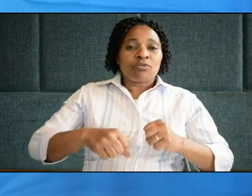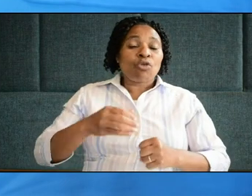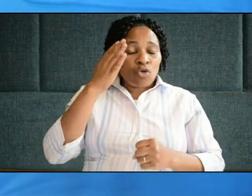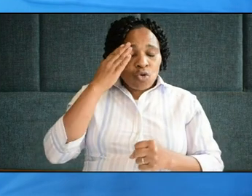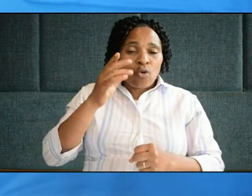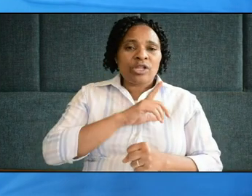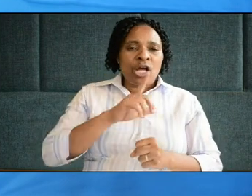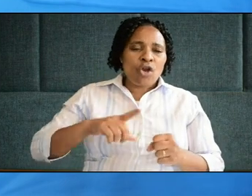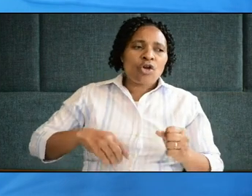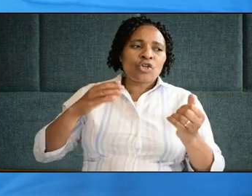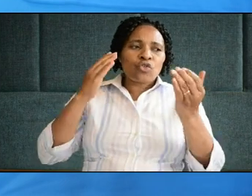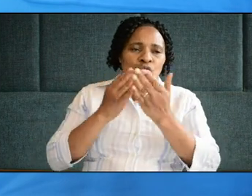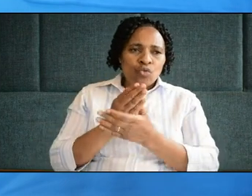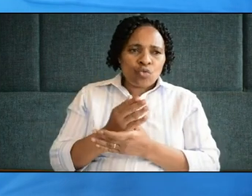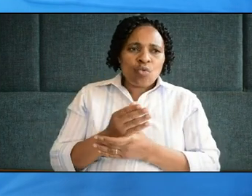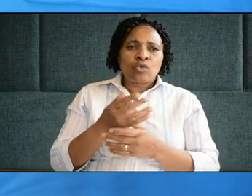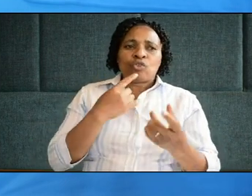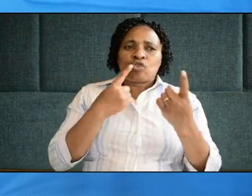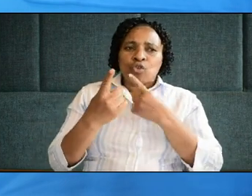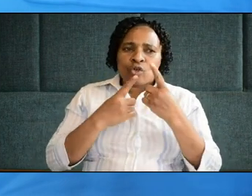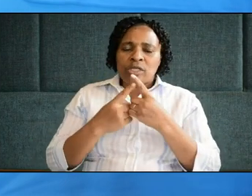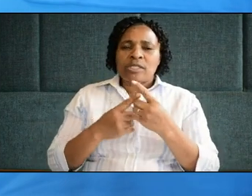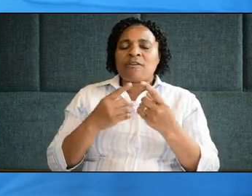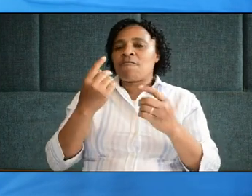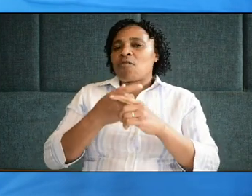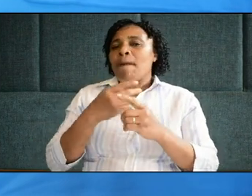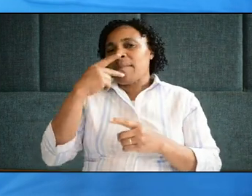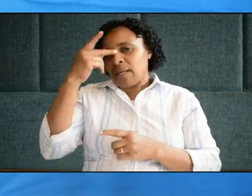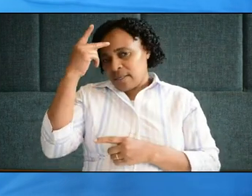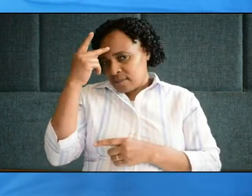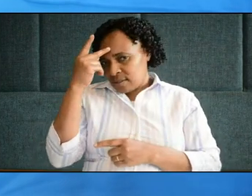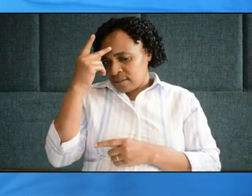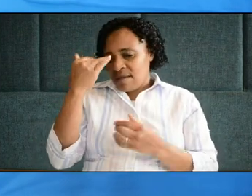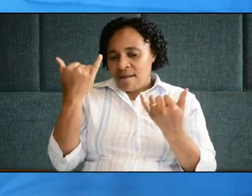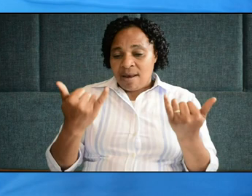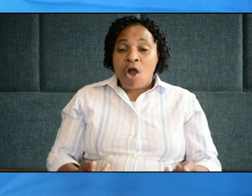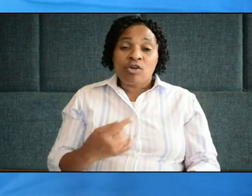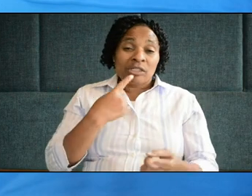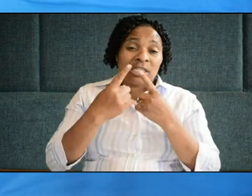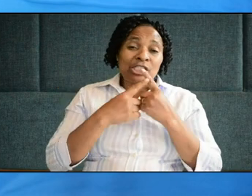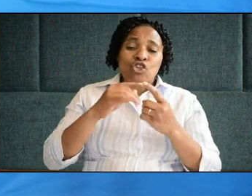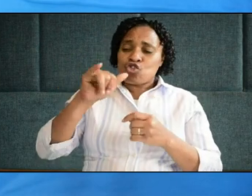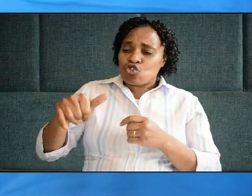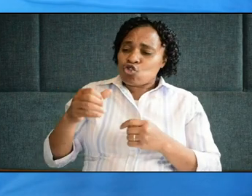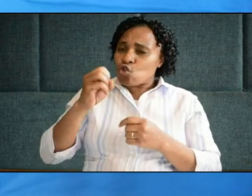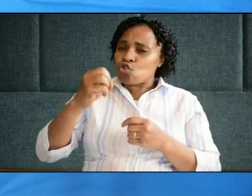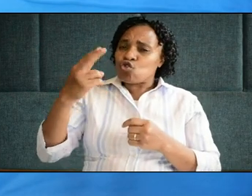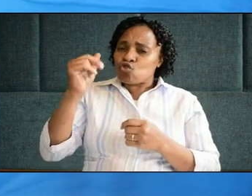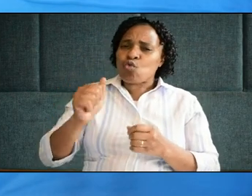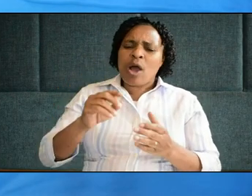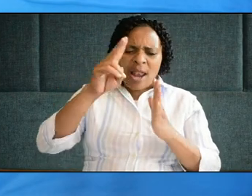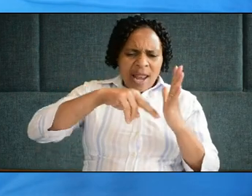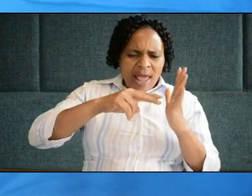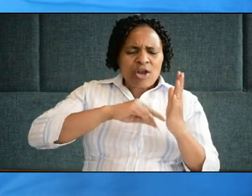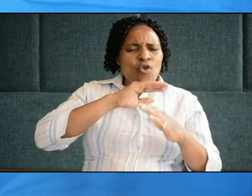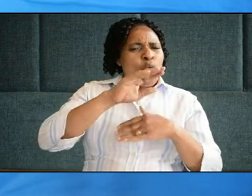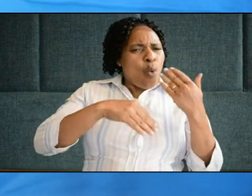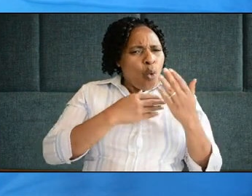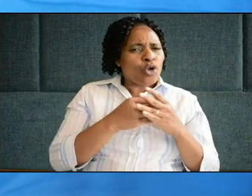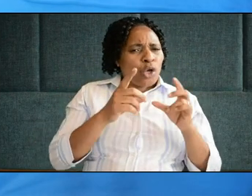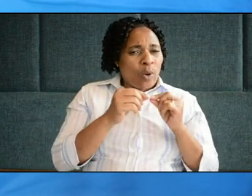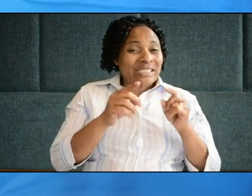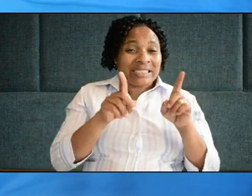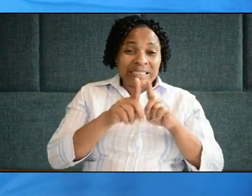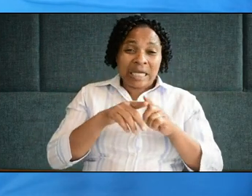the Lord through being told by their parents. So here it says that Joshua read all the words just as Moses